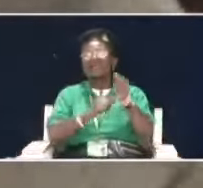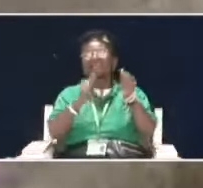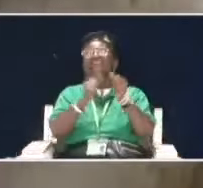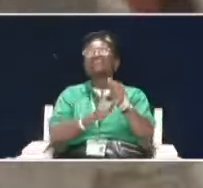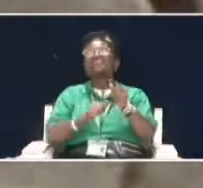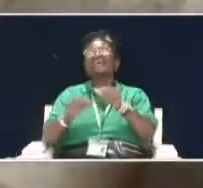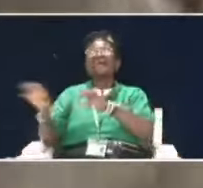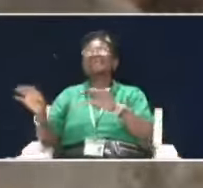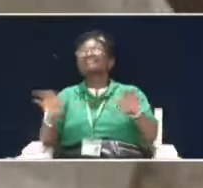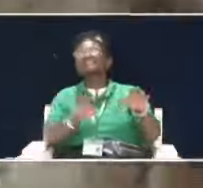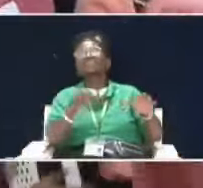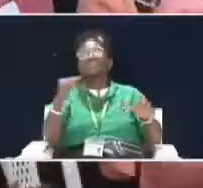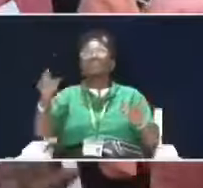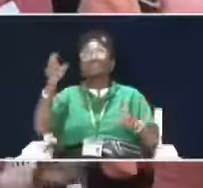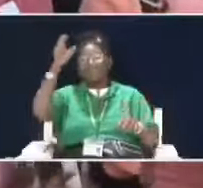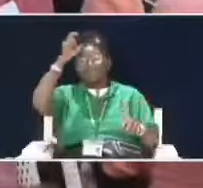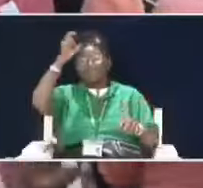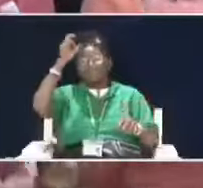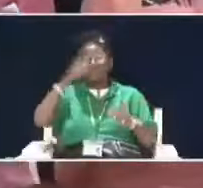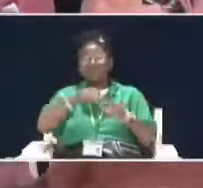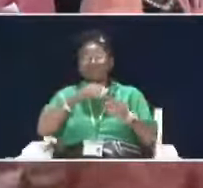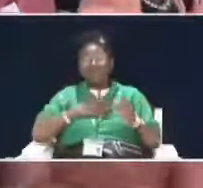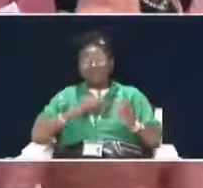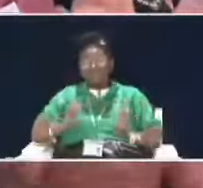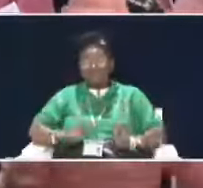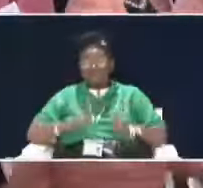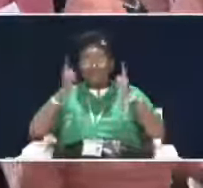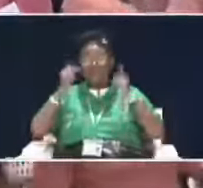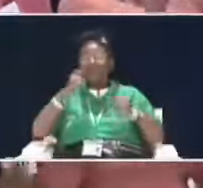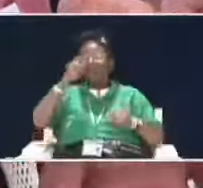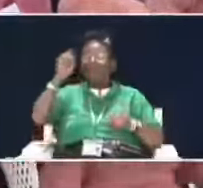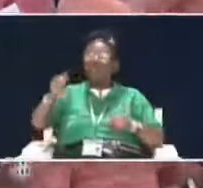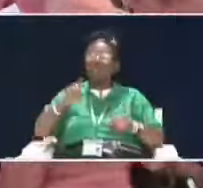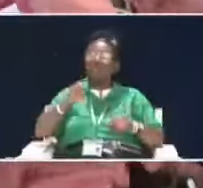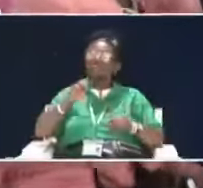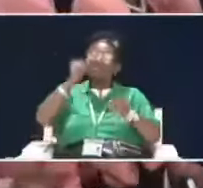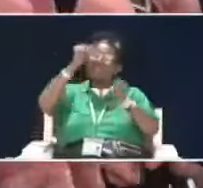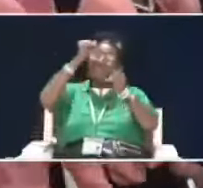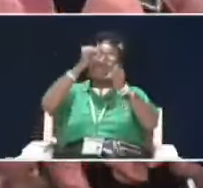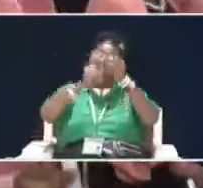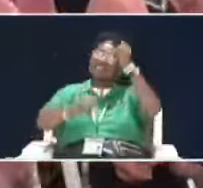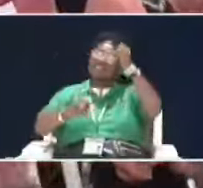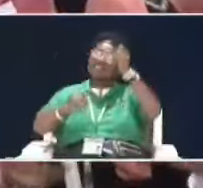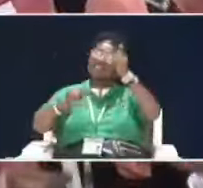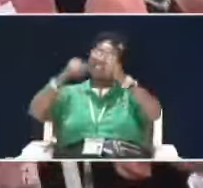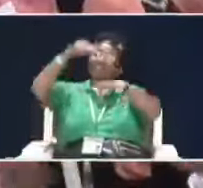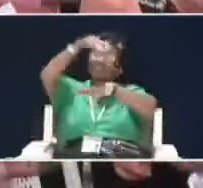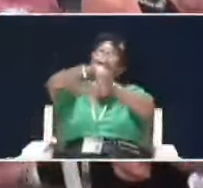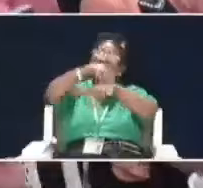every activity of the devil in my family must end tonight.